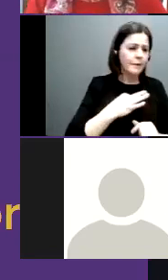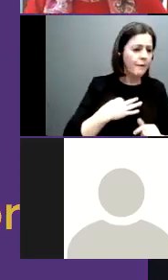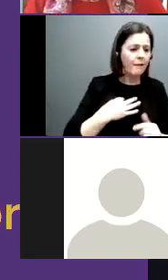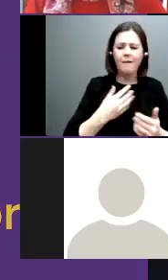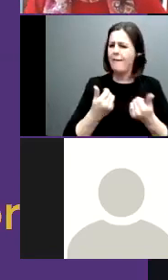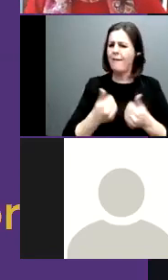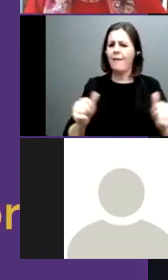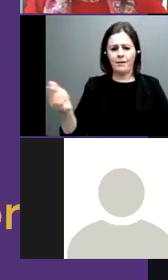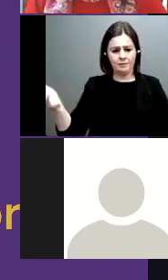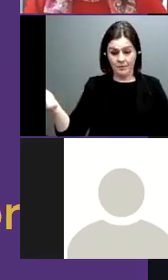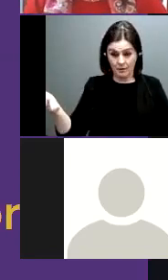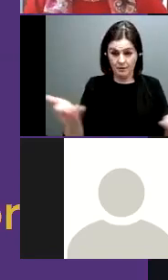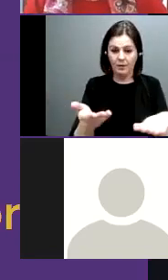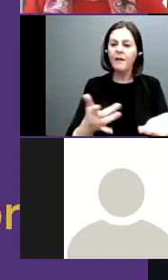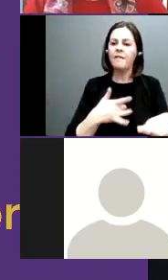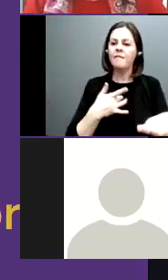accepted here.